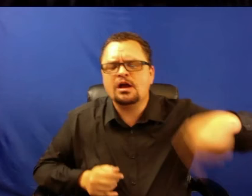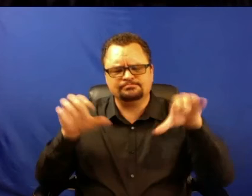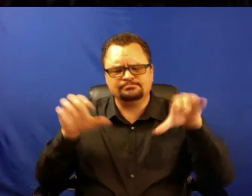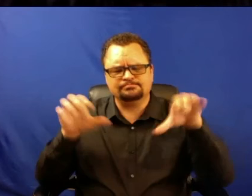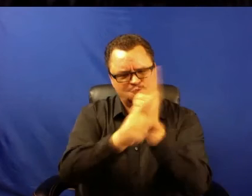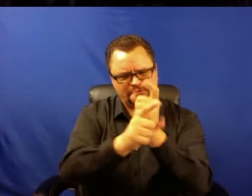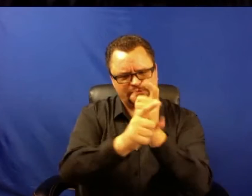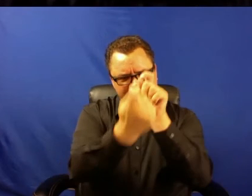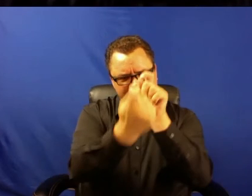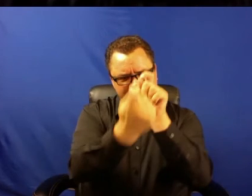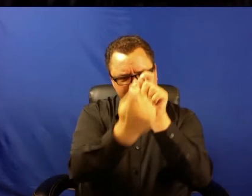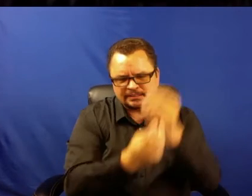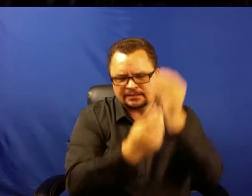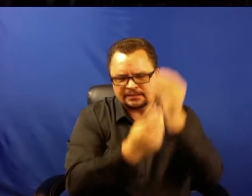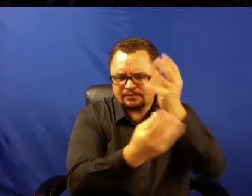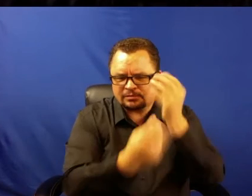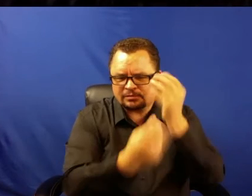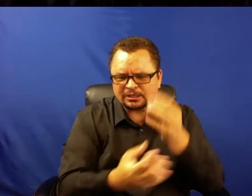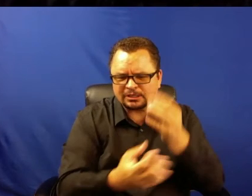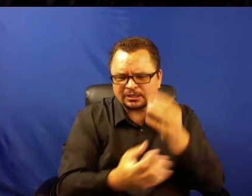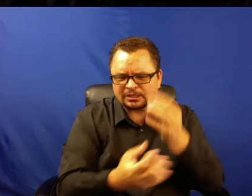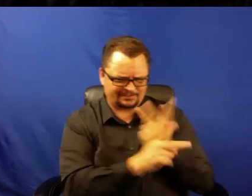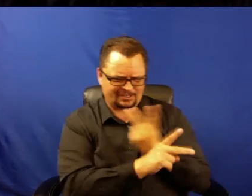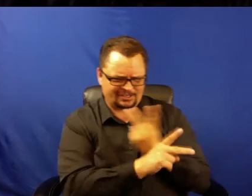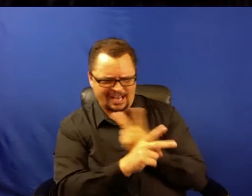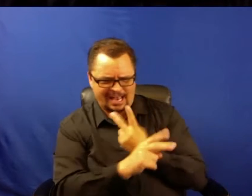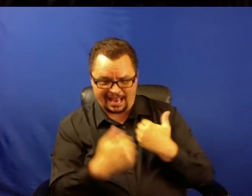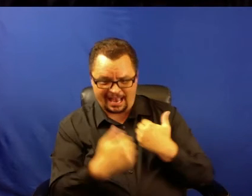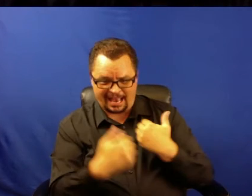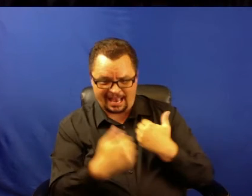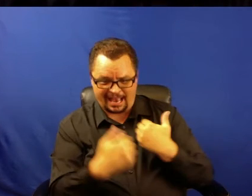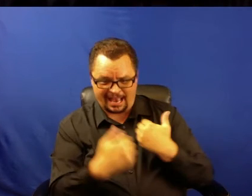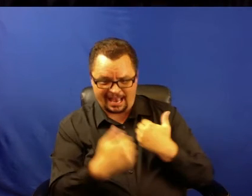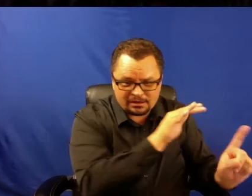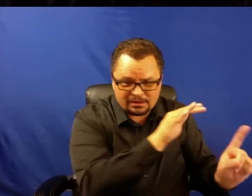I wanted to point that out because I know that sometimes people don't understand, well, I see,